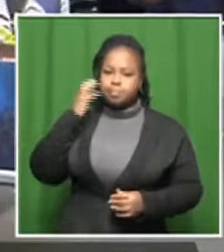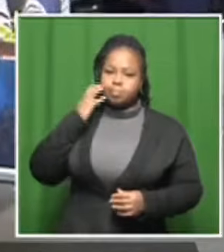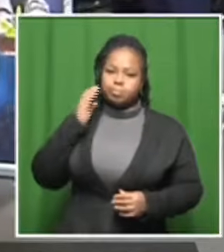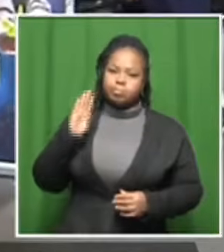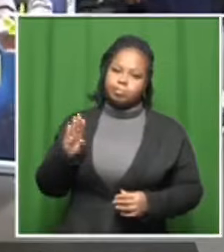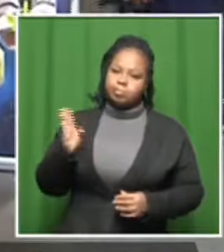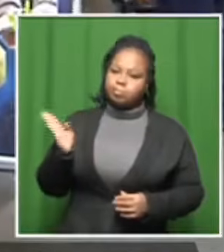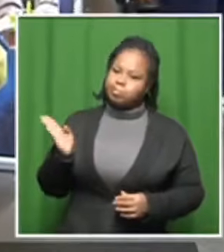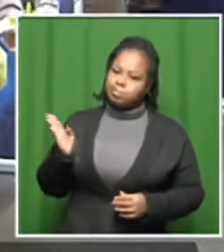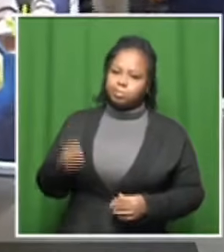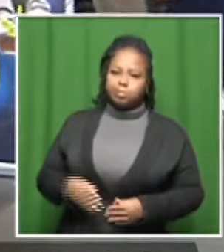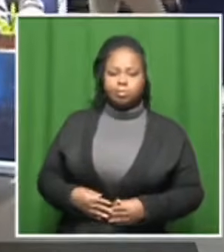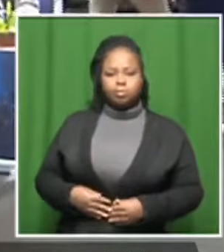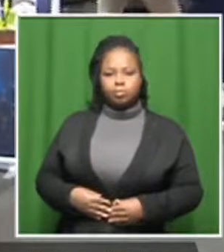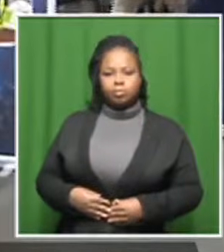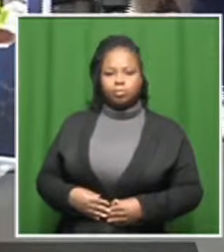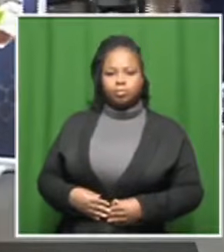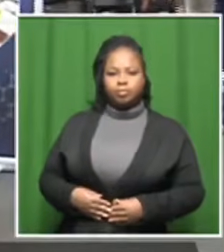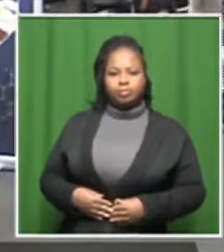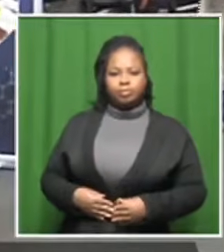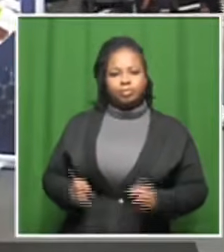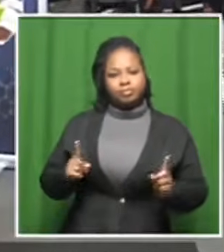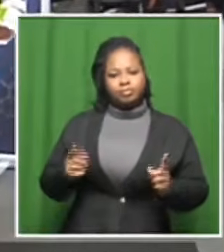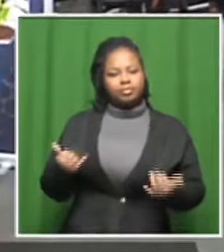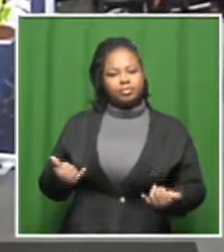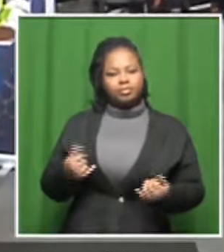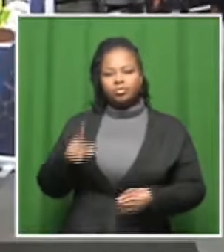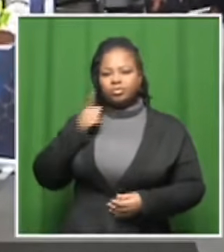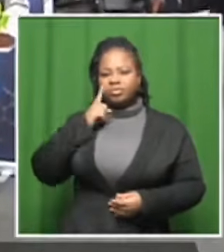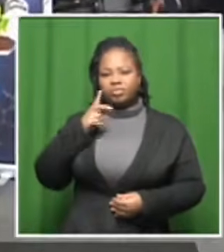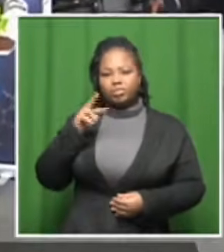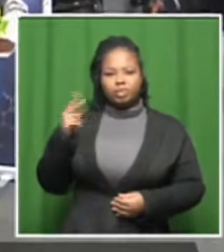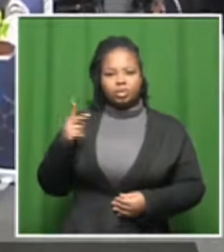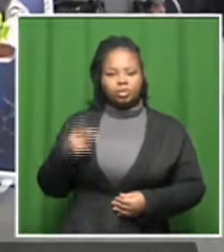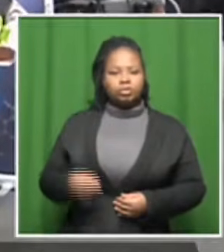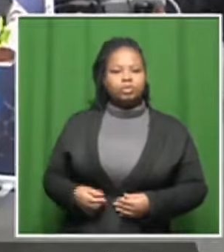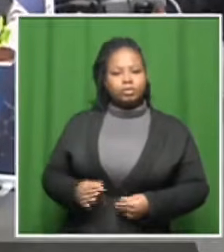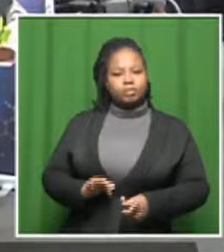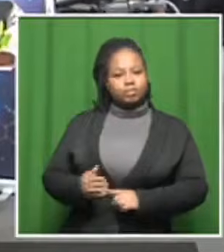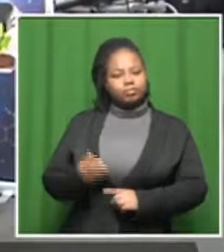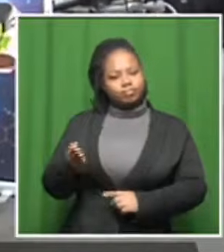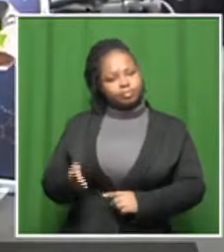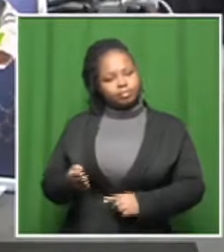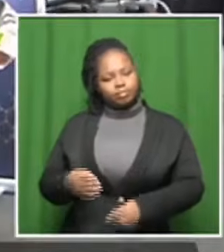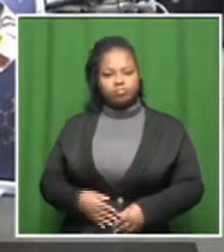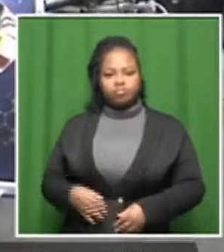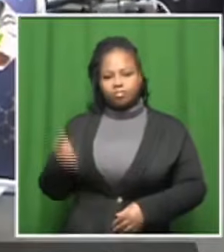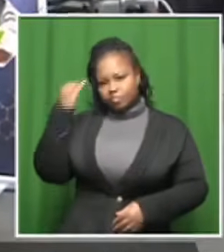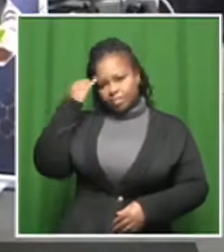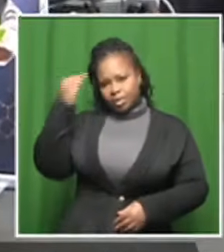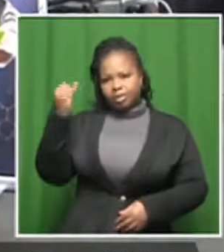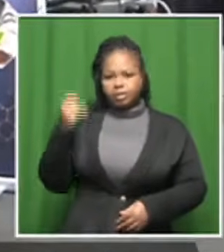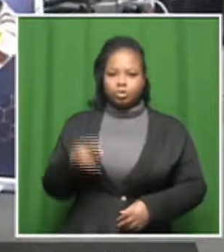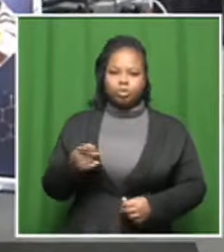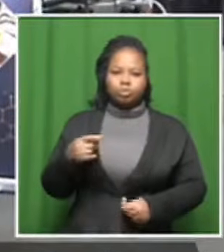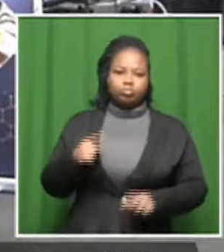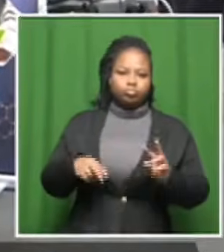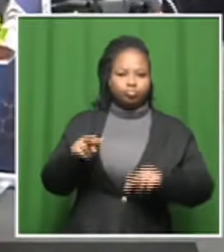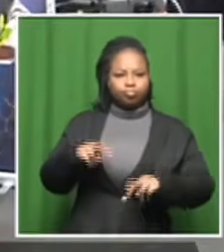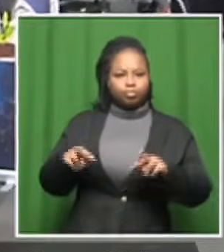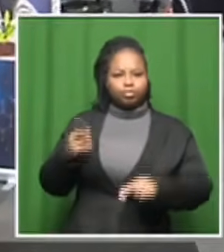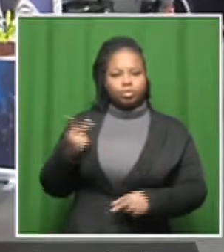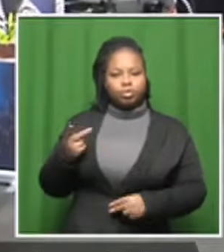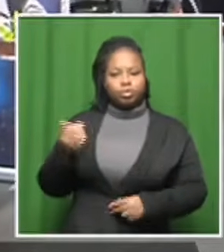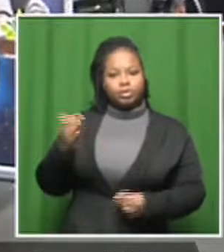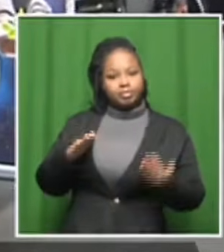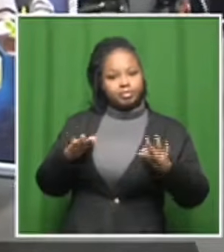going to be part of that program. But we're looking at how to stay curious and looking at all the ideas that obviously will be floating around. That's also being exhibited